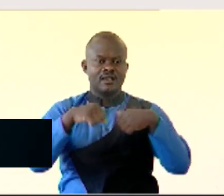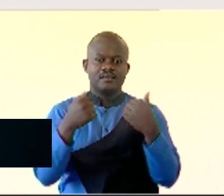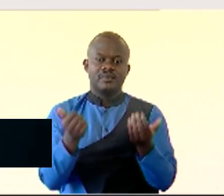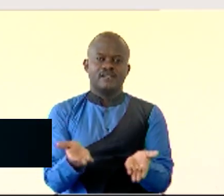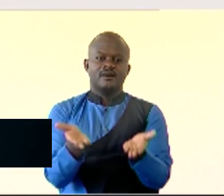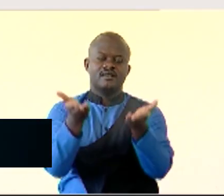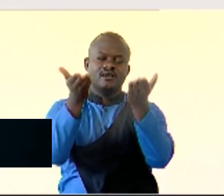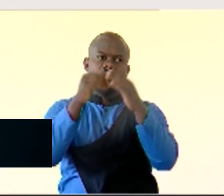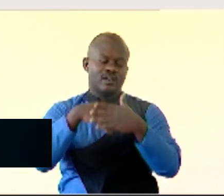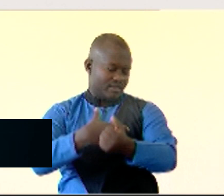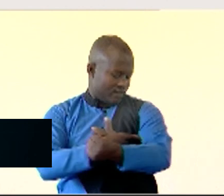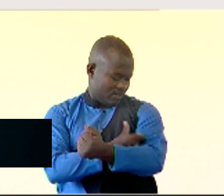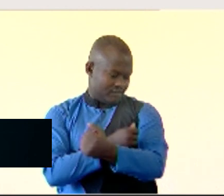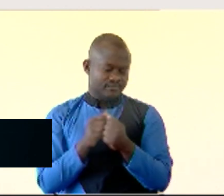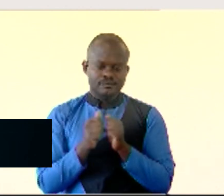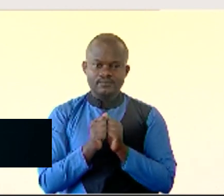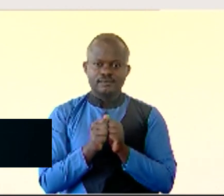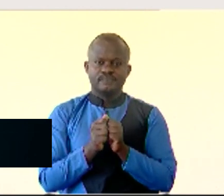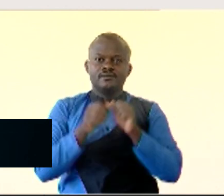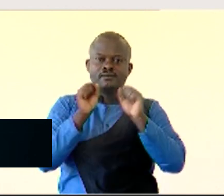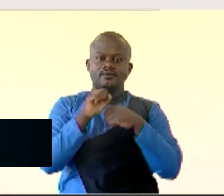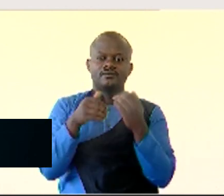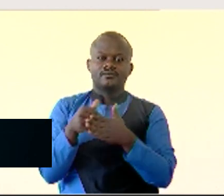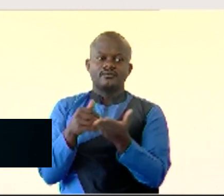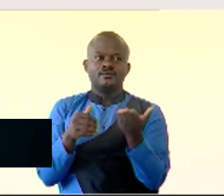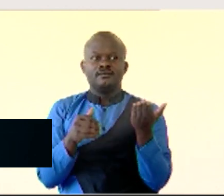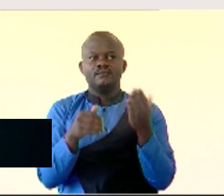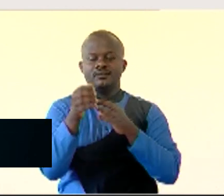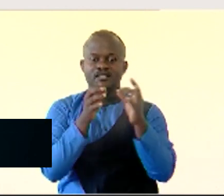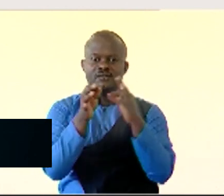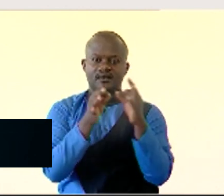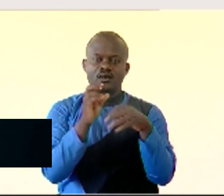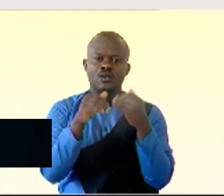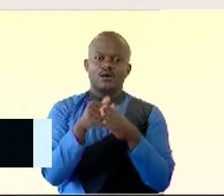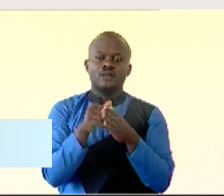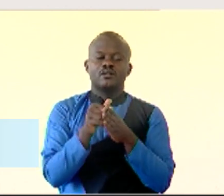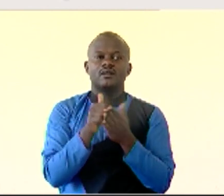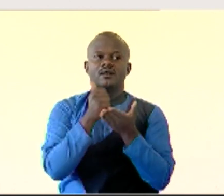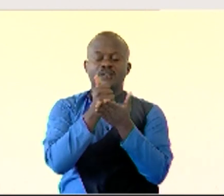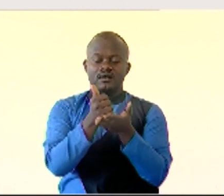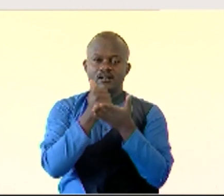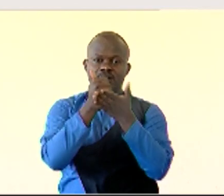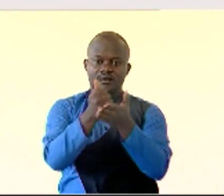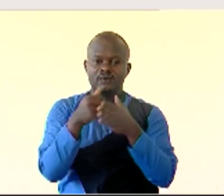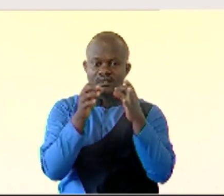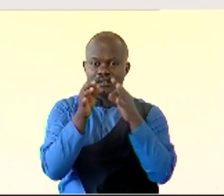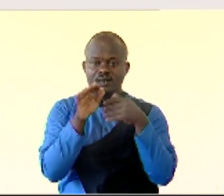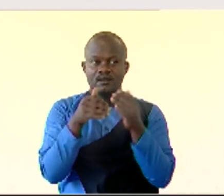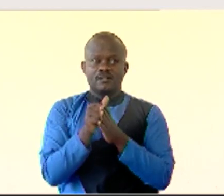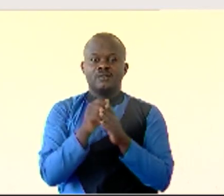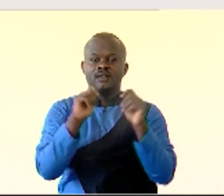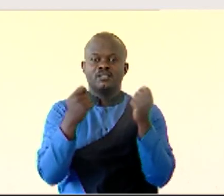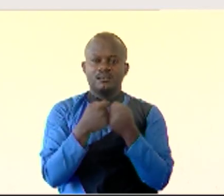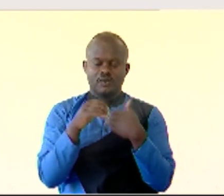by vaccination. Able to describe or to explain, you describe and explain types of